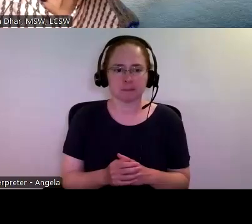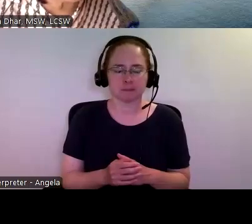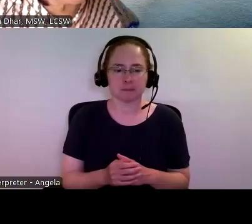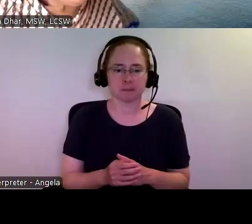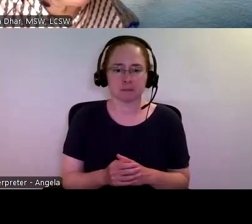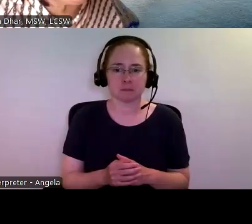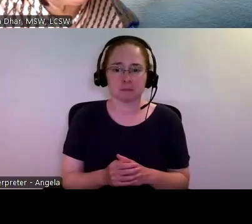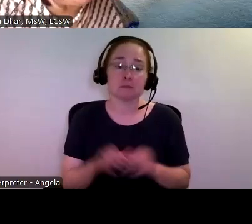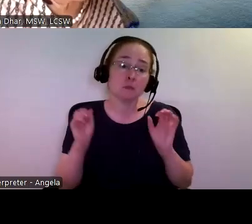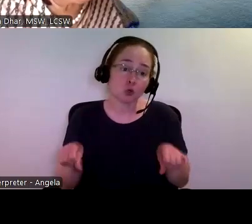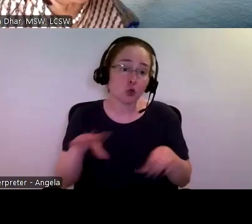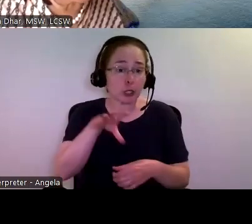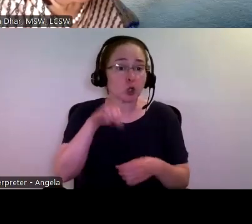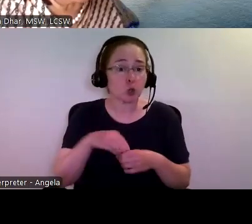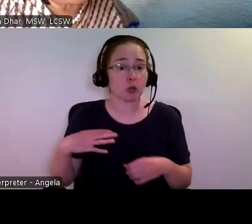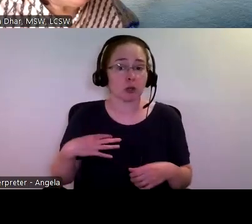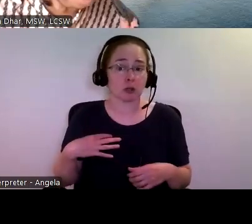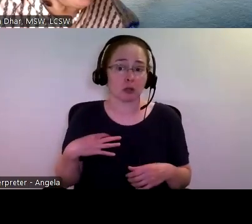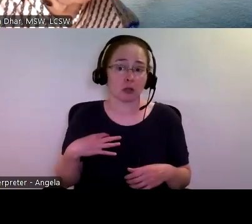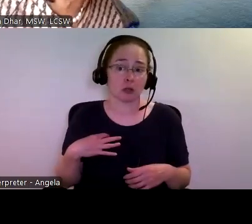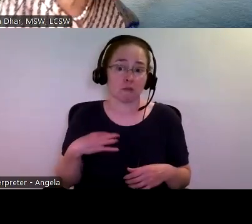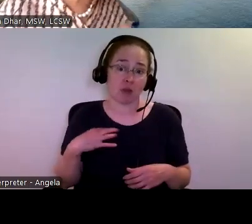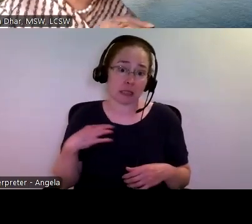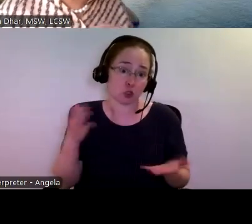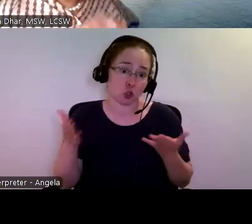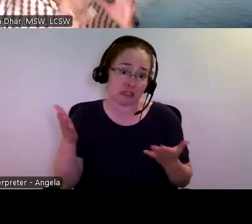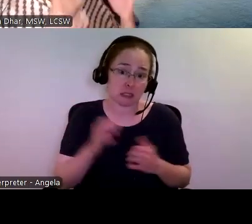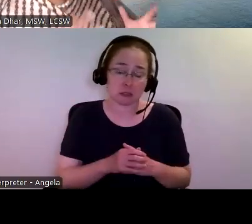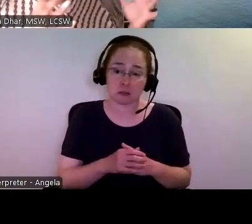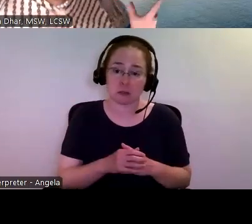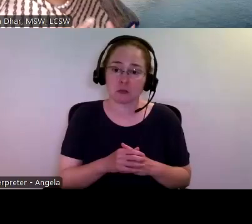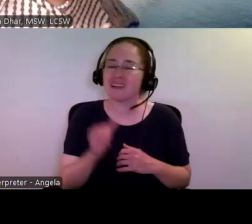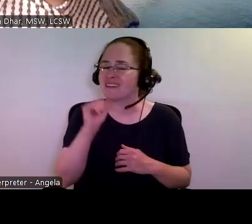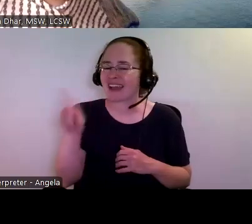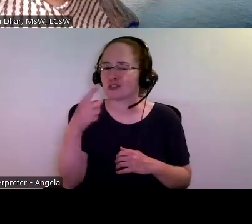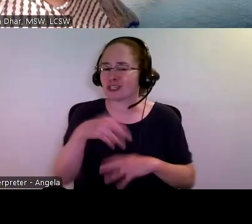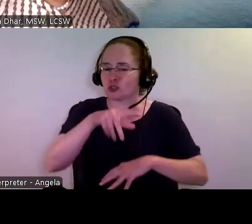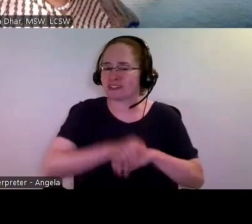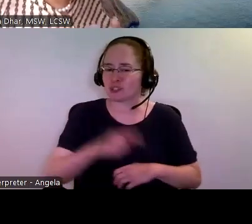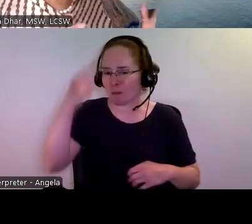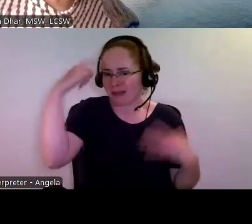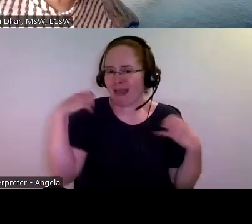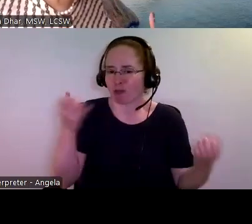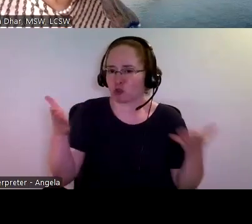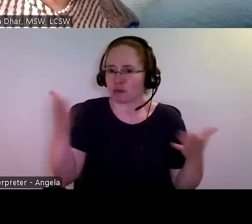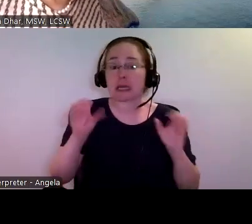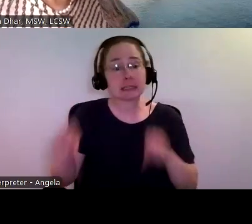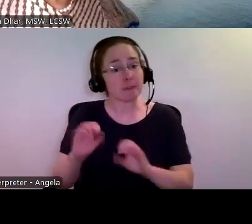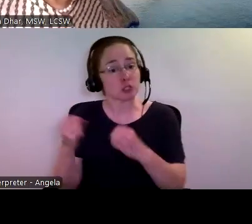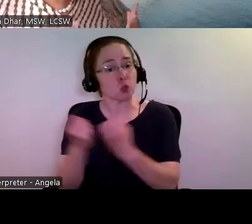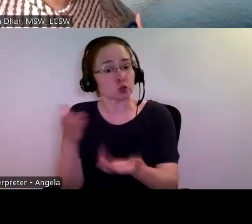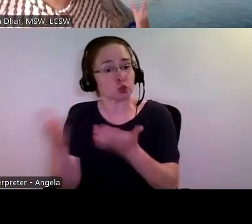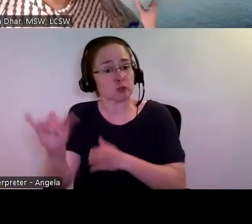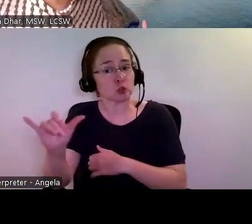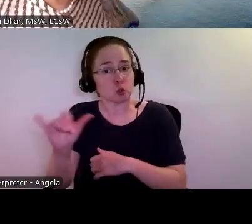It could include even volunteer services. So not just your traditional mental health services, they could be social services.